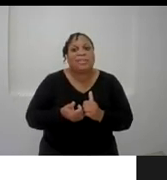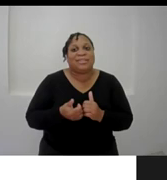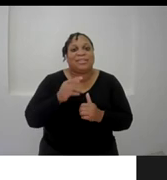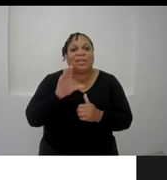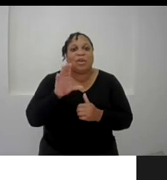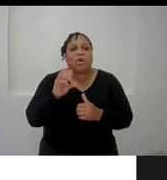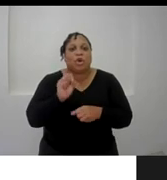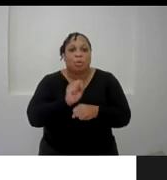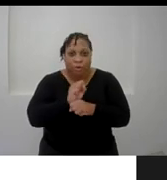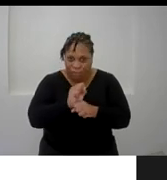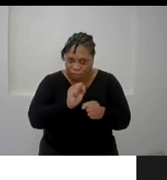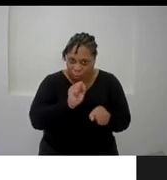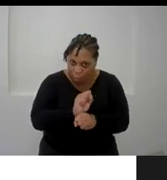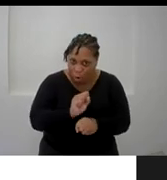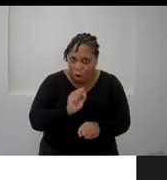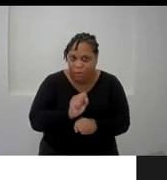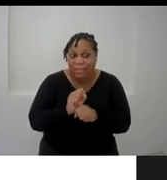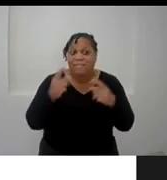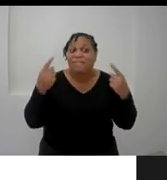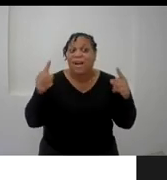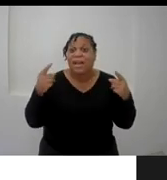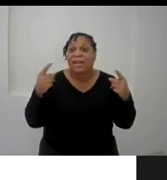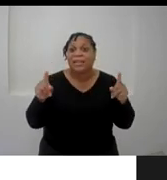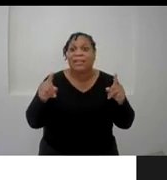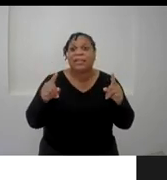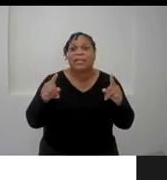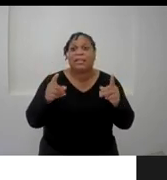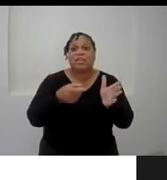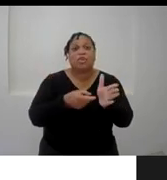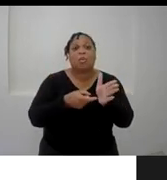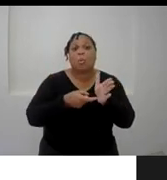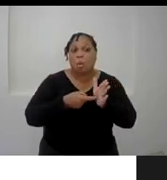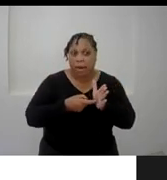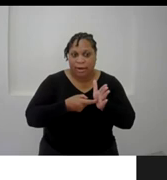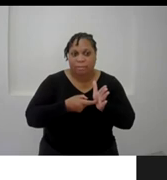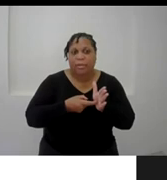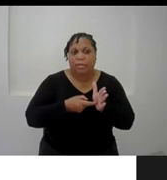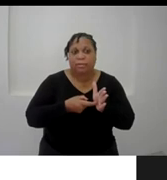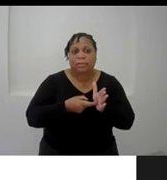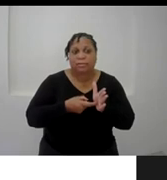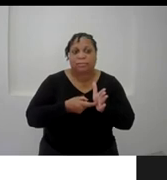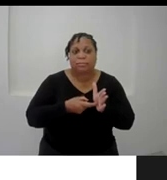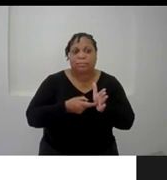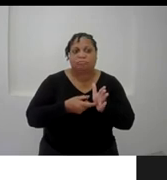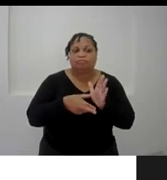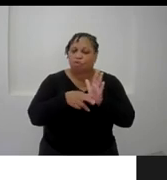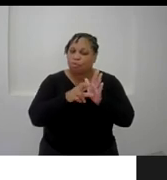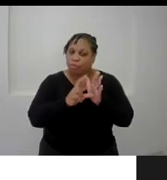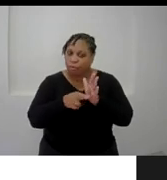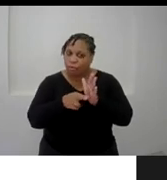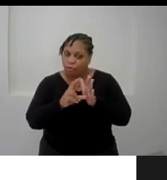co-production works. And then finally, it's a requirement really that we look at reviewing what's